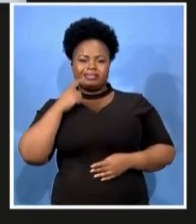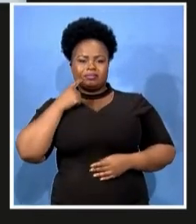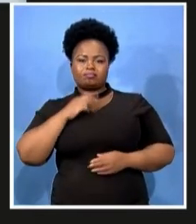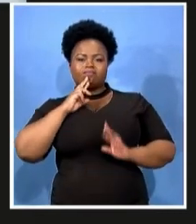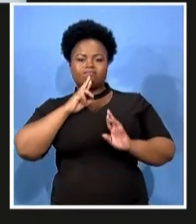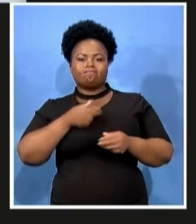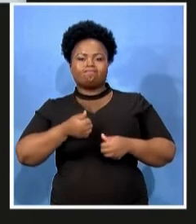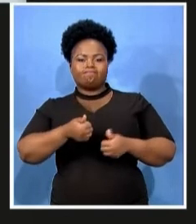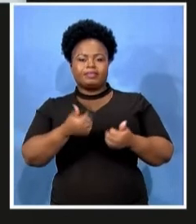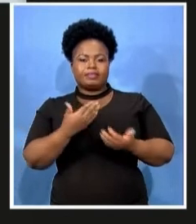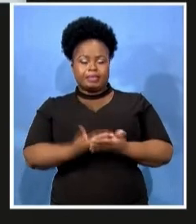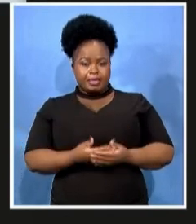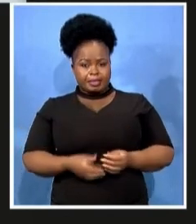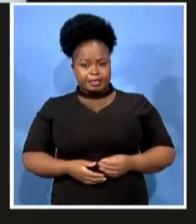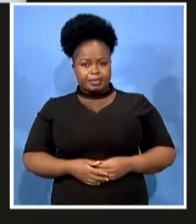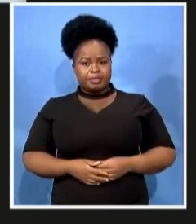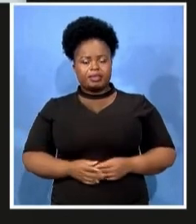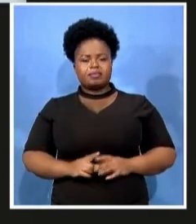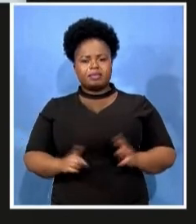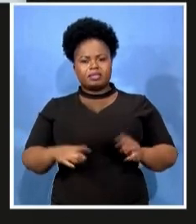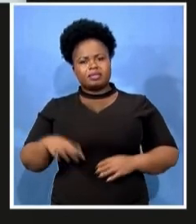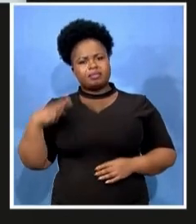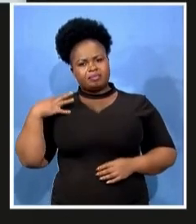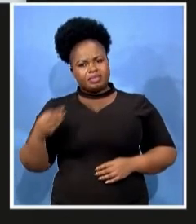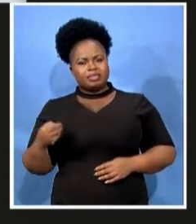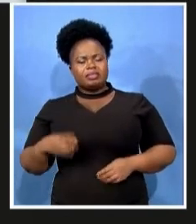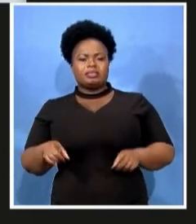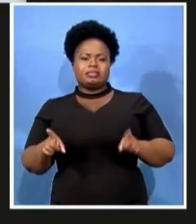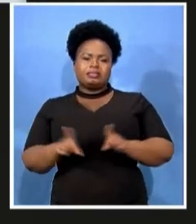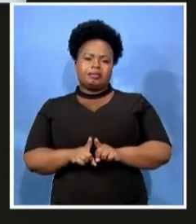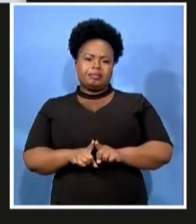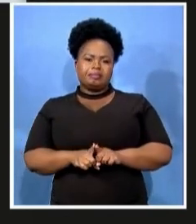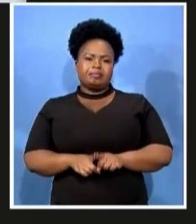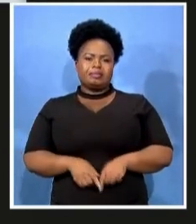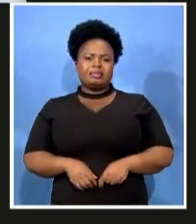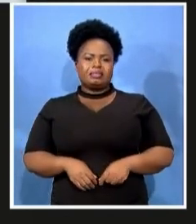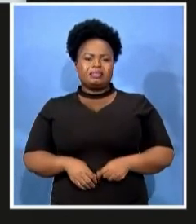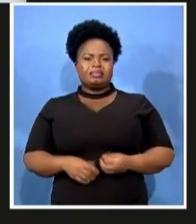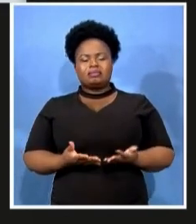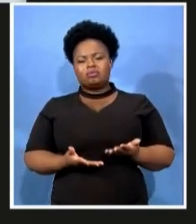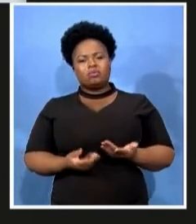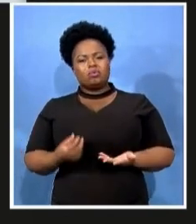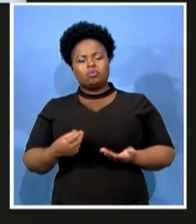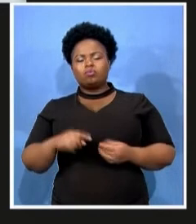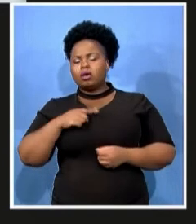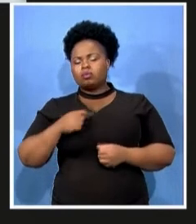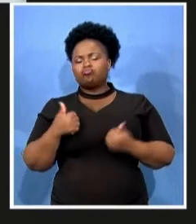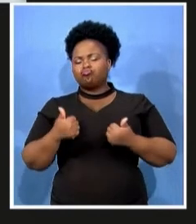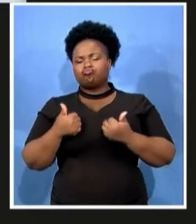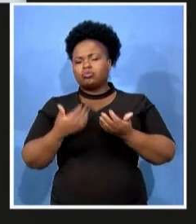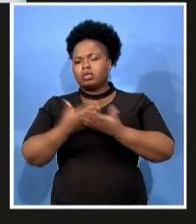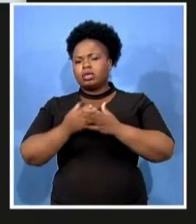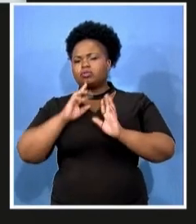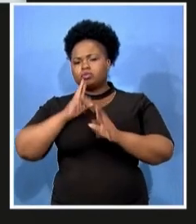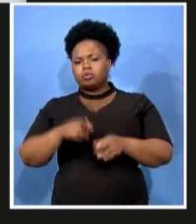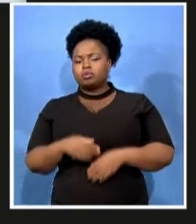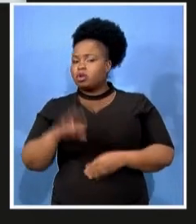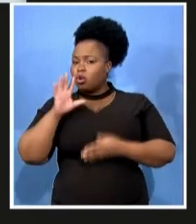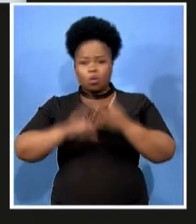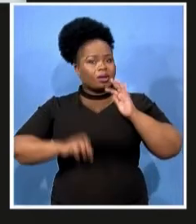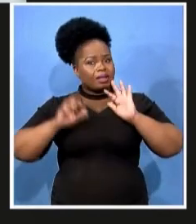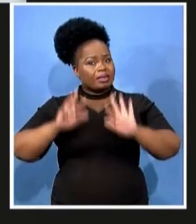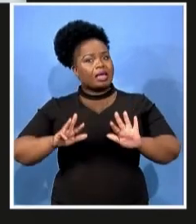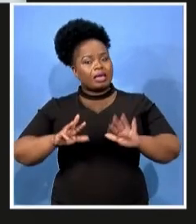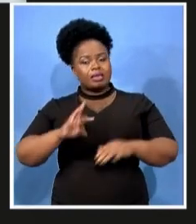minister is also equally competent to deal with those. We were not going to invite all 9 MECs because the meeting might end up this